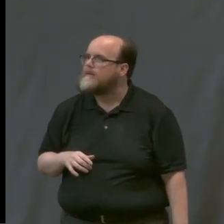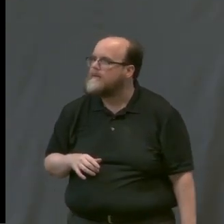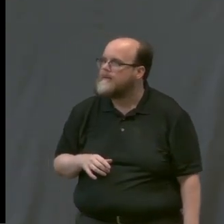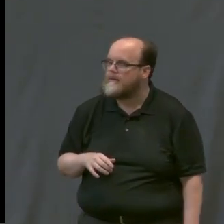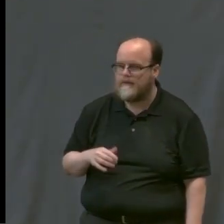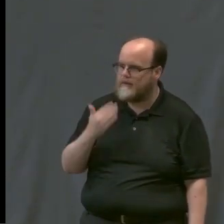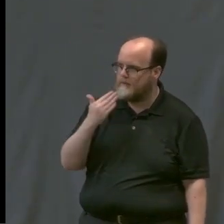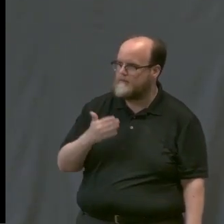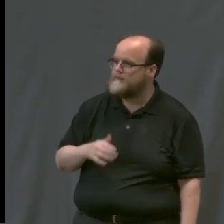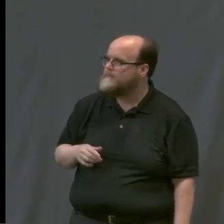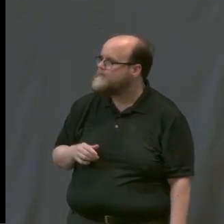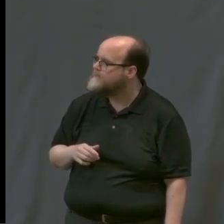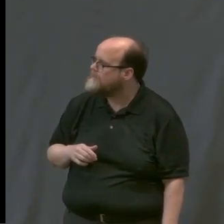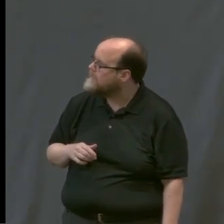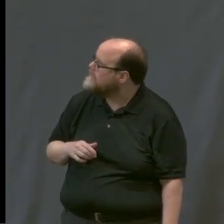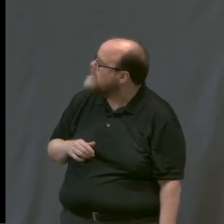Thank you.